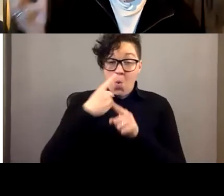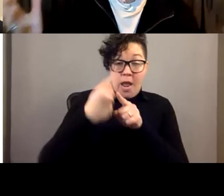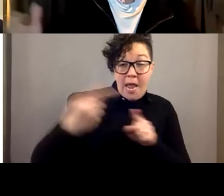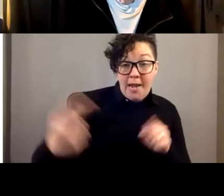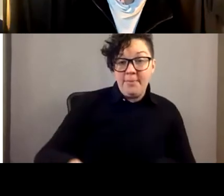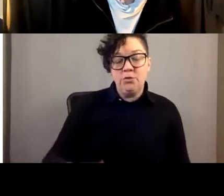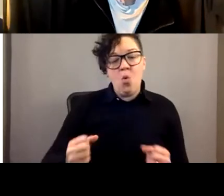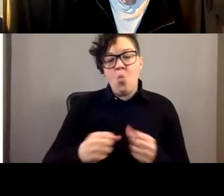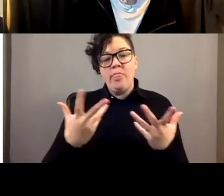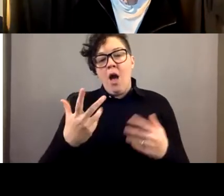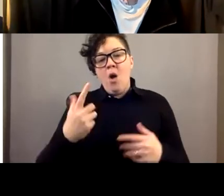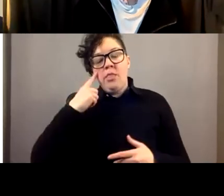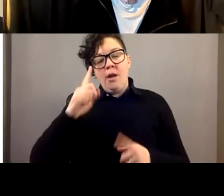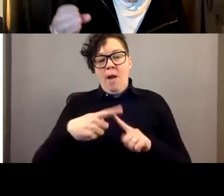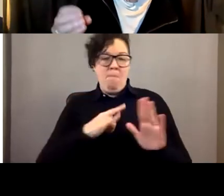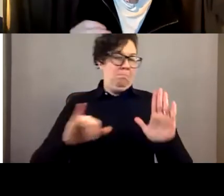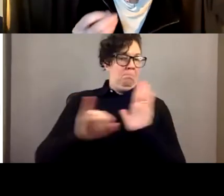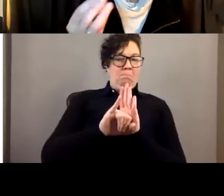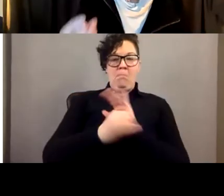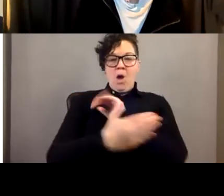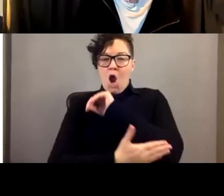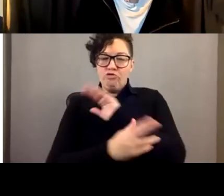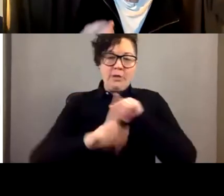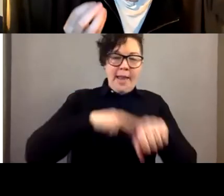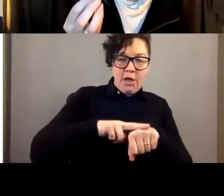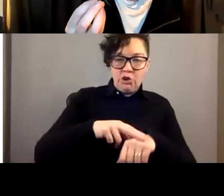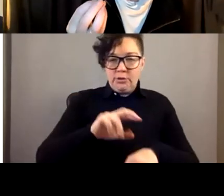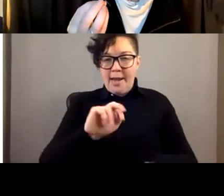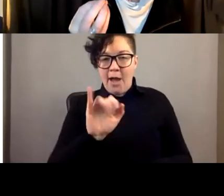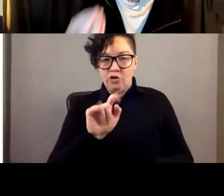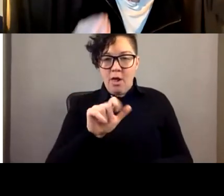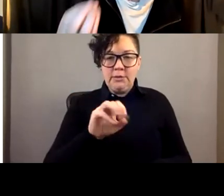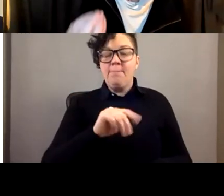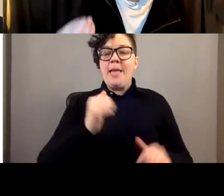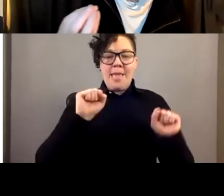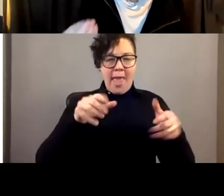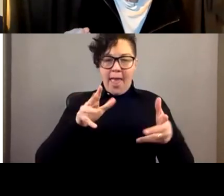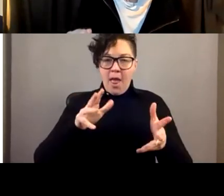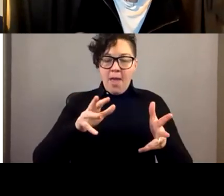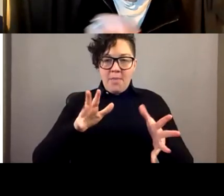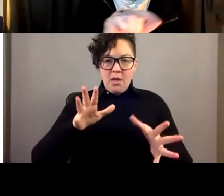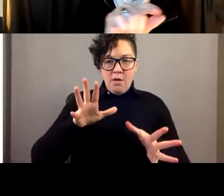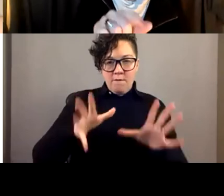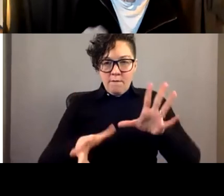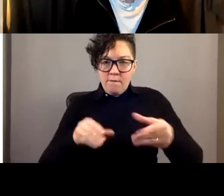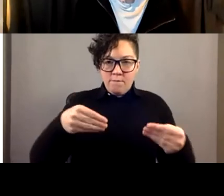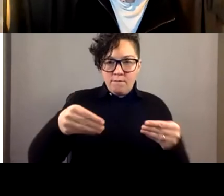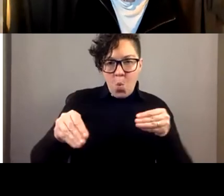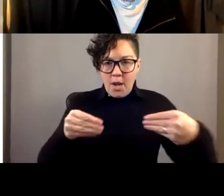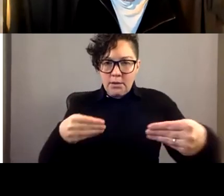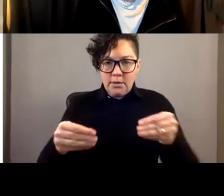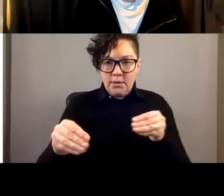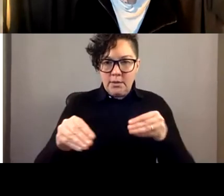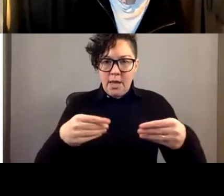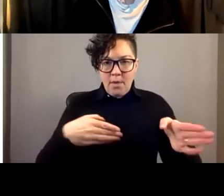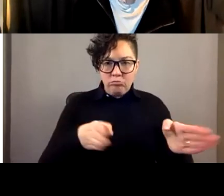nationalistic identitarianism have that fluidity and can be, once you get into that adrenaline state, can be redirected